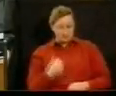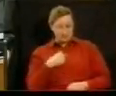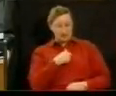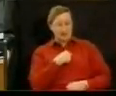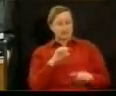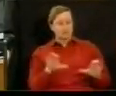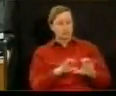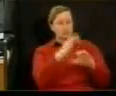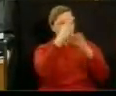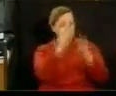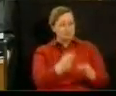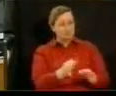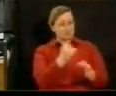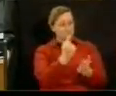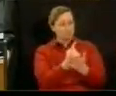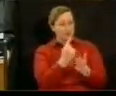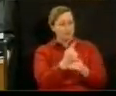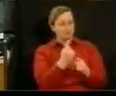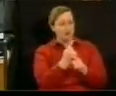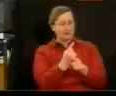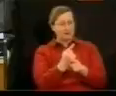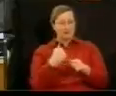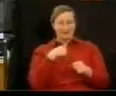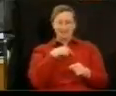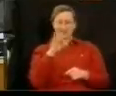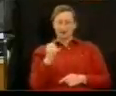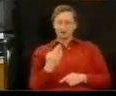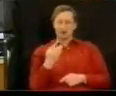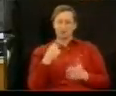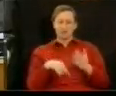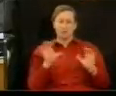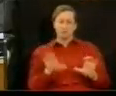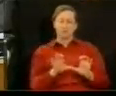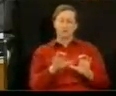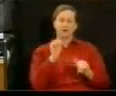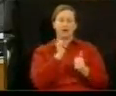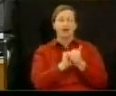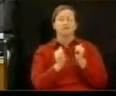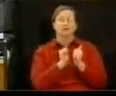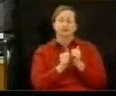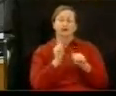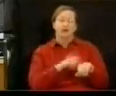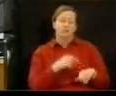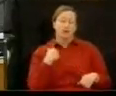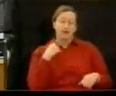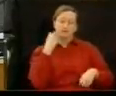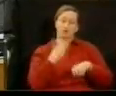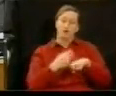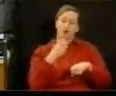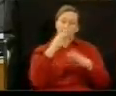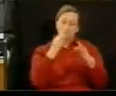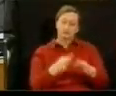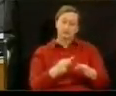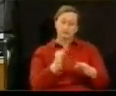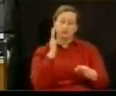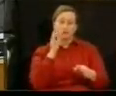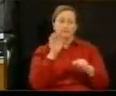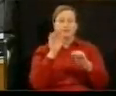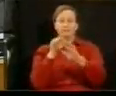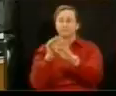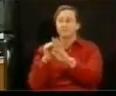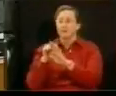do this because this is our job. What are we going to do? Every time we come up on a tough issue, are we going to notify Jamie